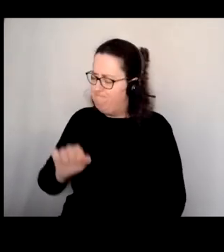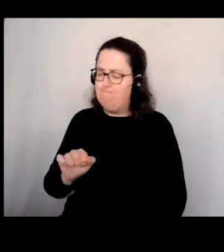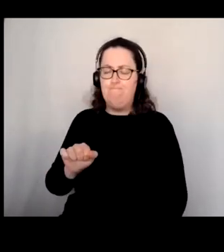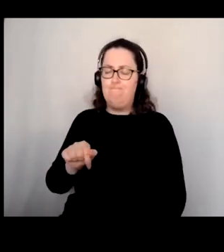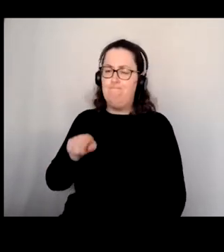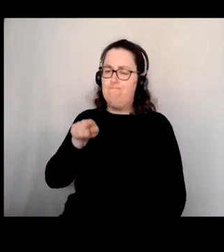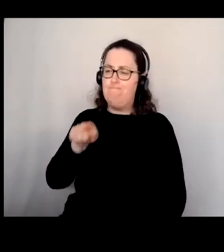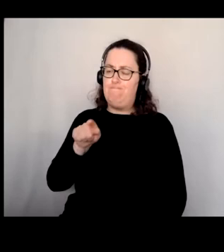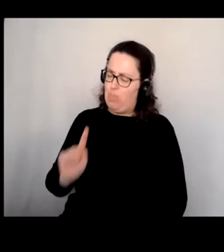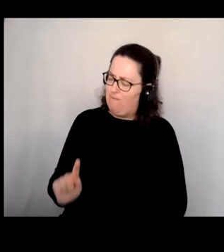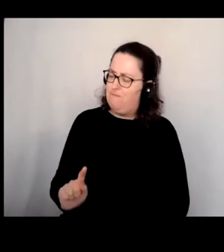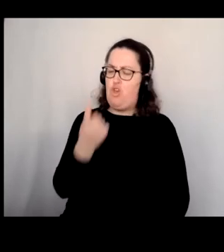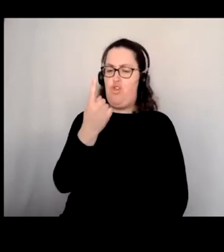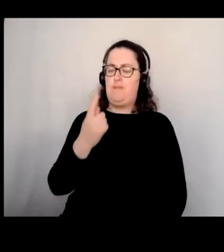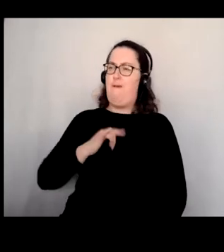yeah, she was the first